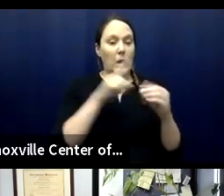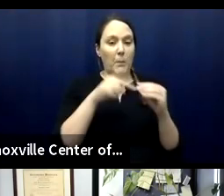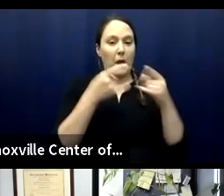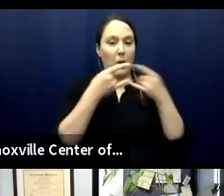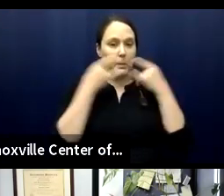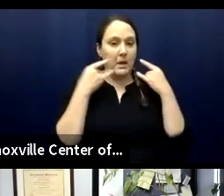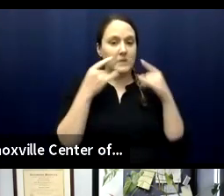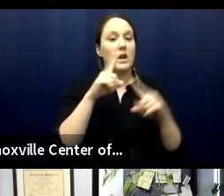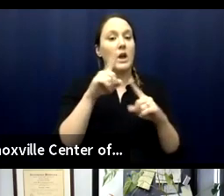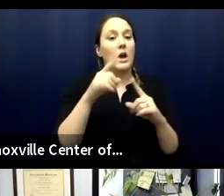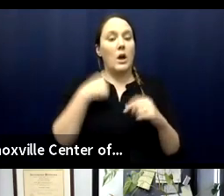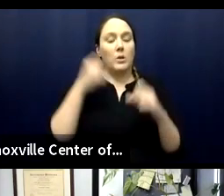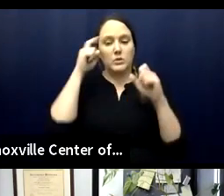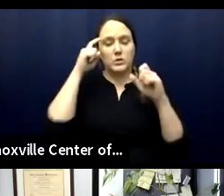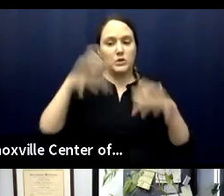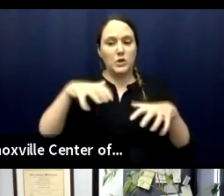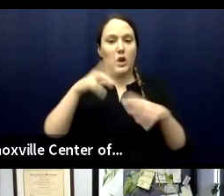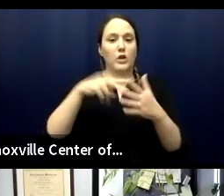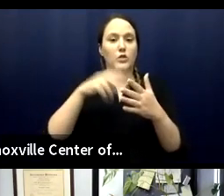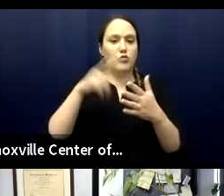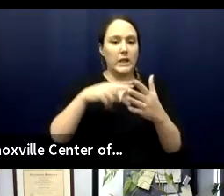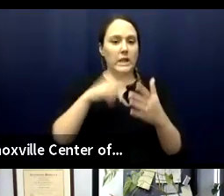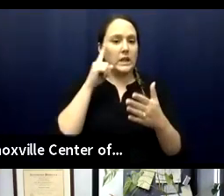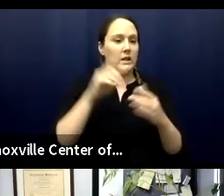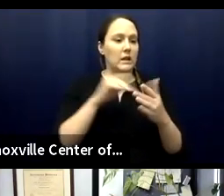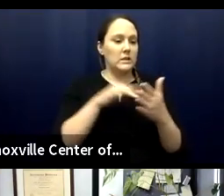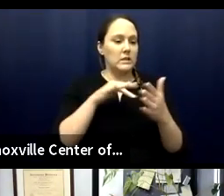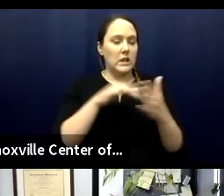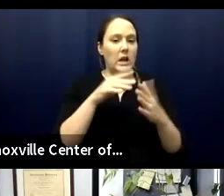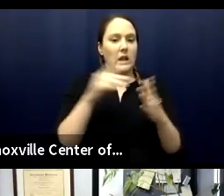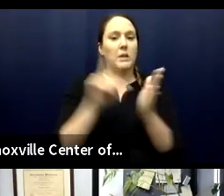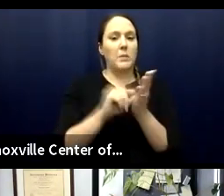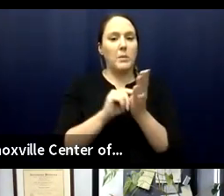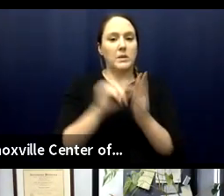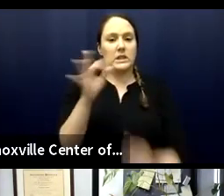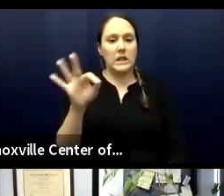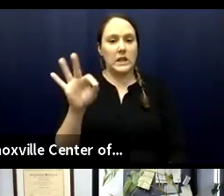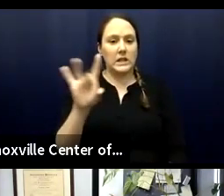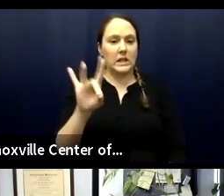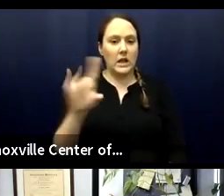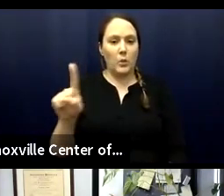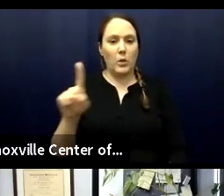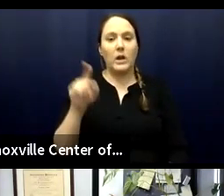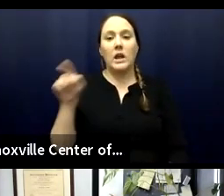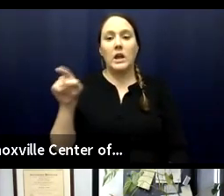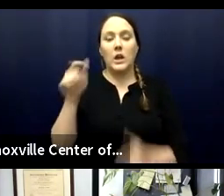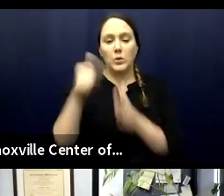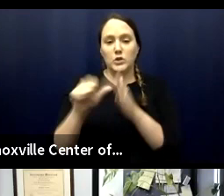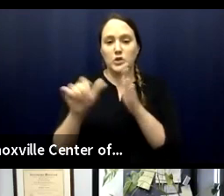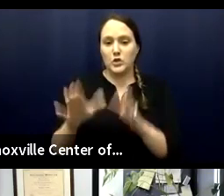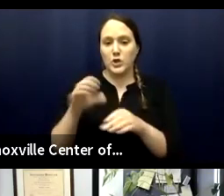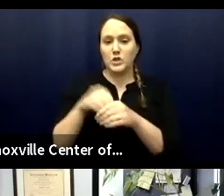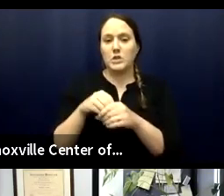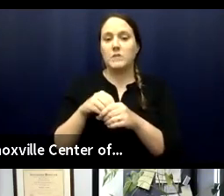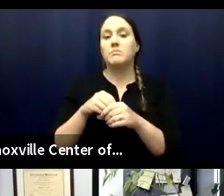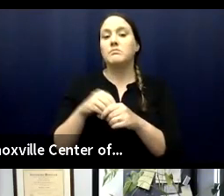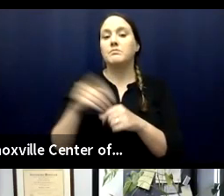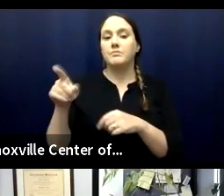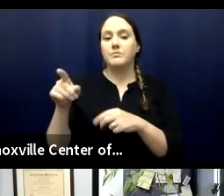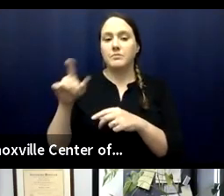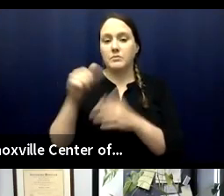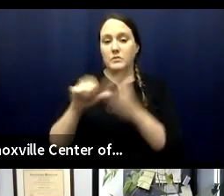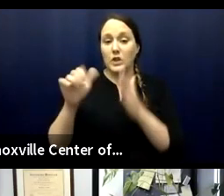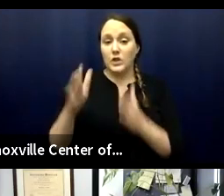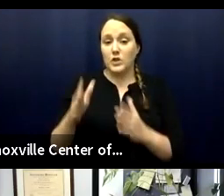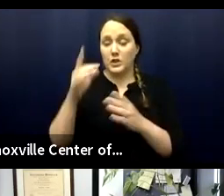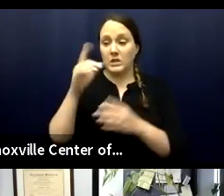when I read Neil Orr's study published in 1981. Dr. Orr was a surgeon at the Severagals Surgical Unit. The surgeons and staff there decided